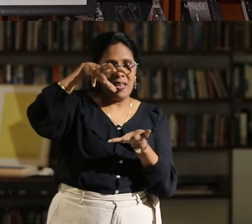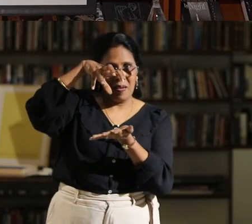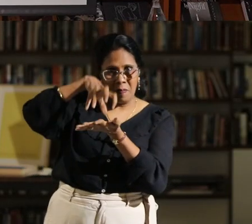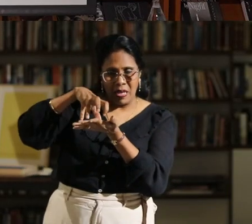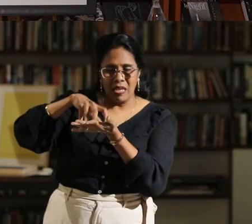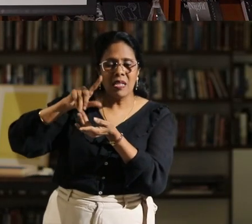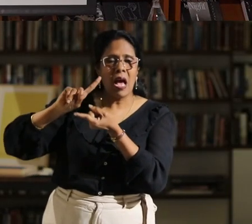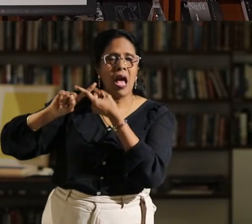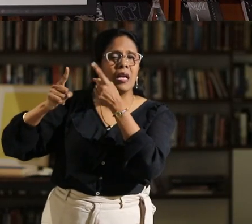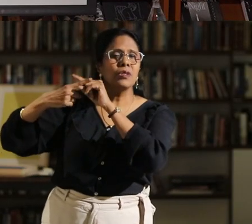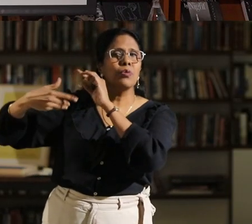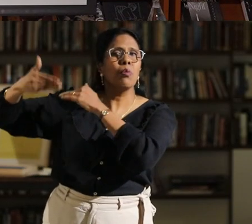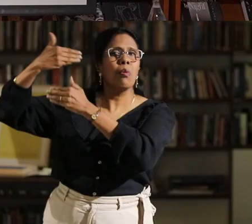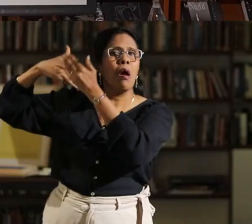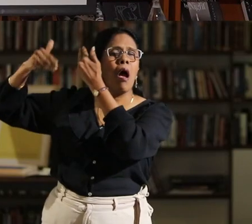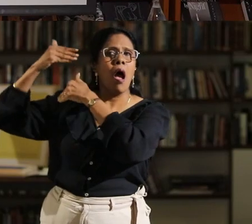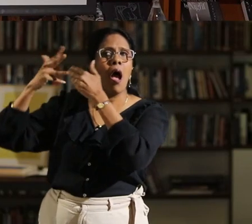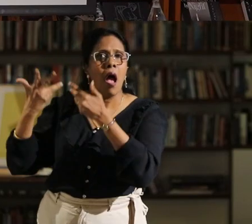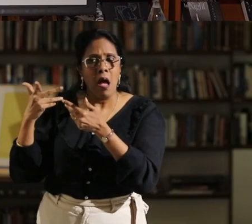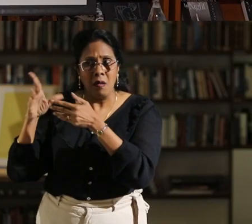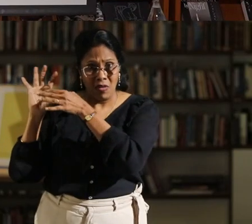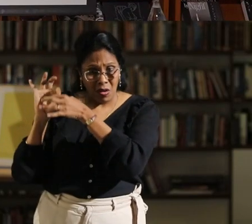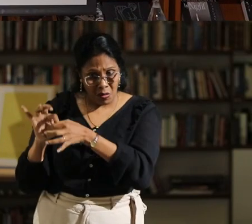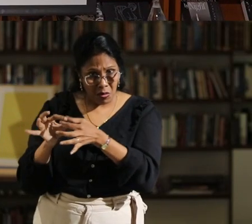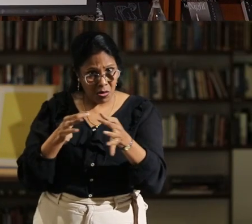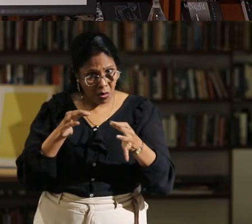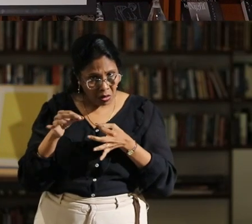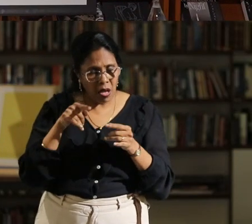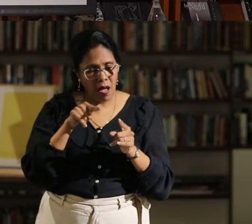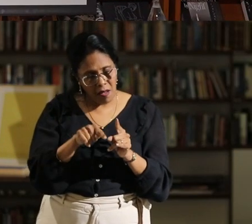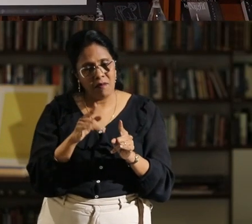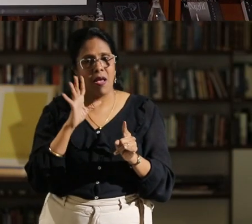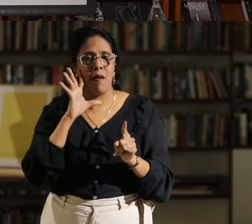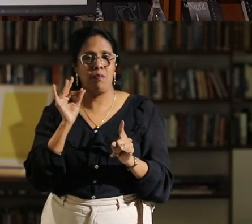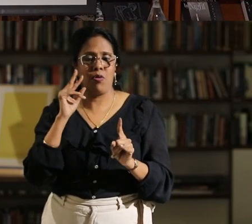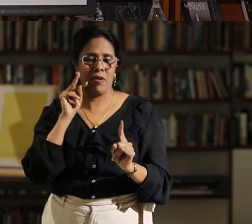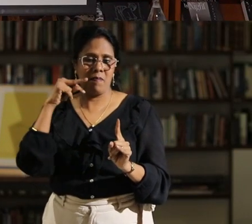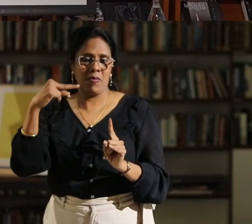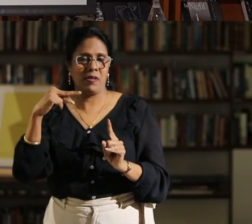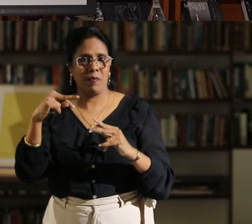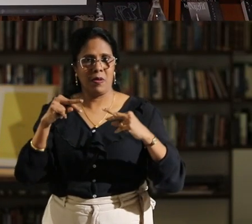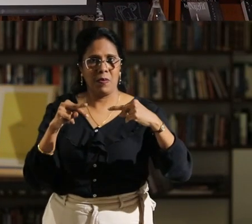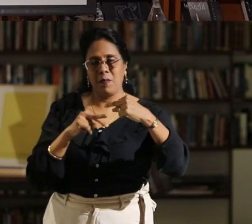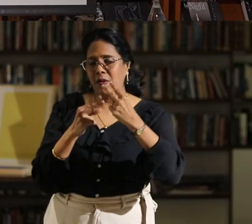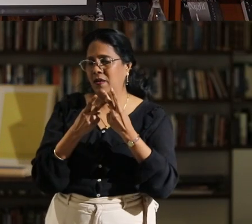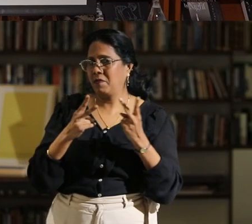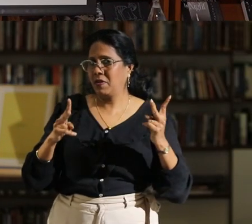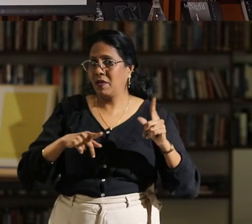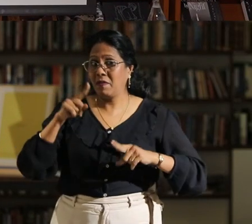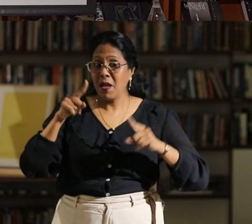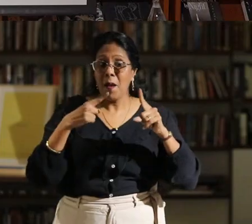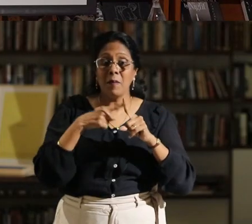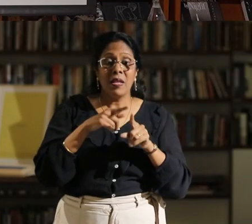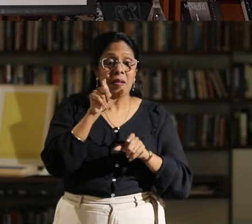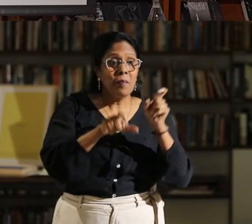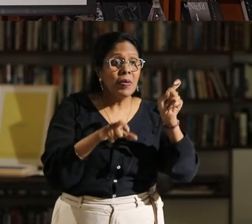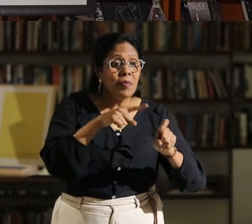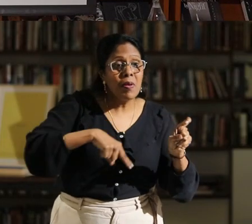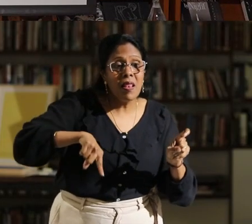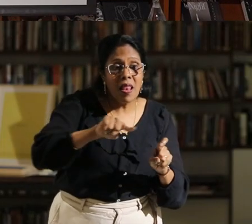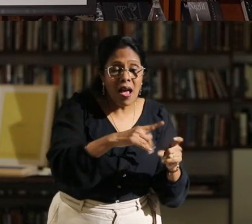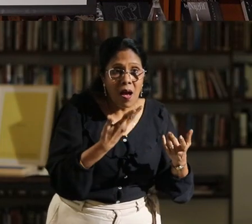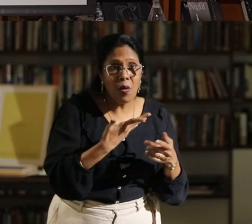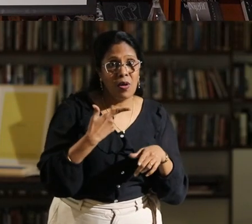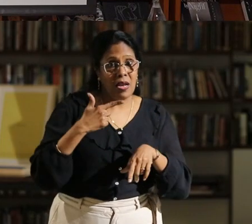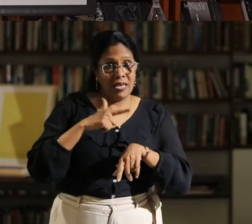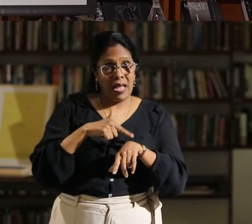place and of actually even ways of doing things. Because depending on the time period you're in and your generation, you